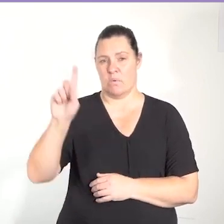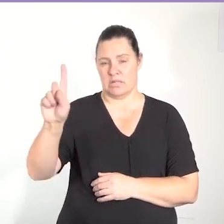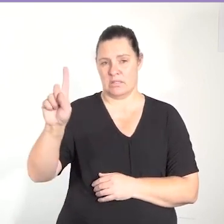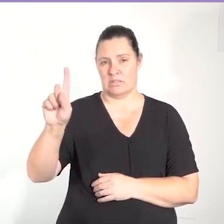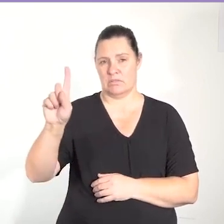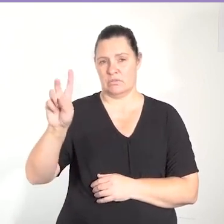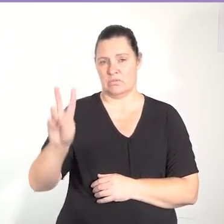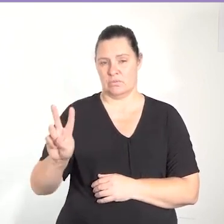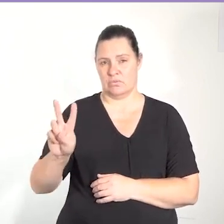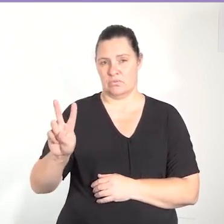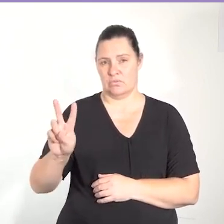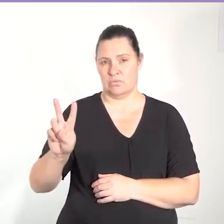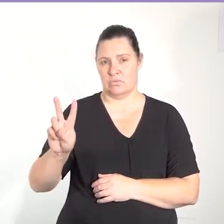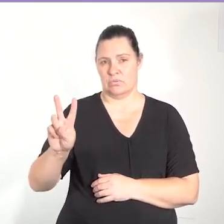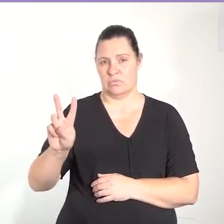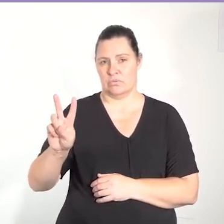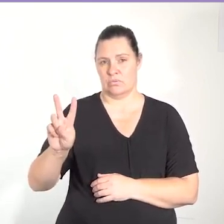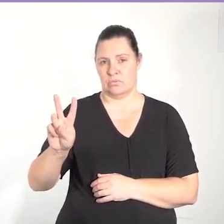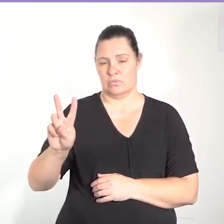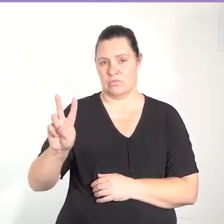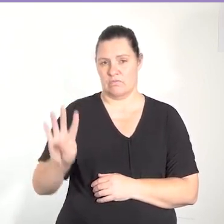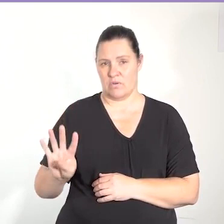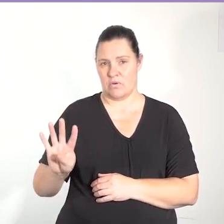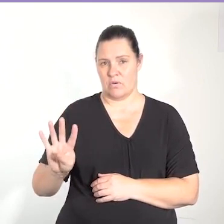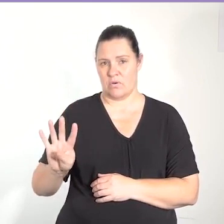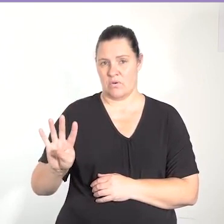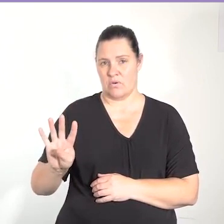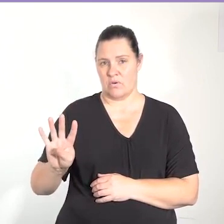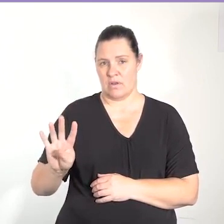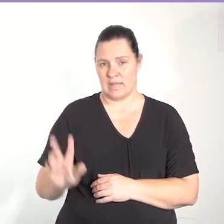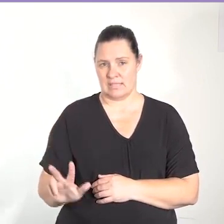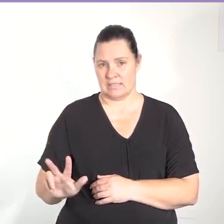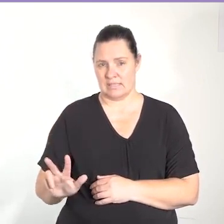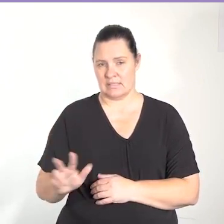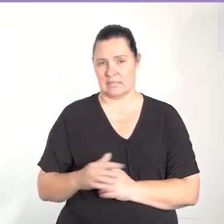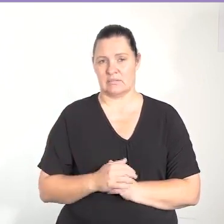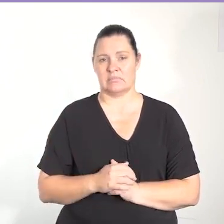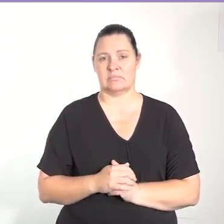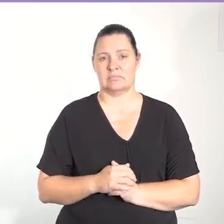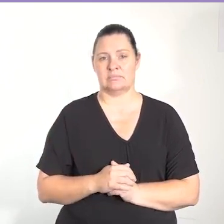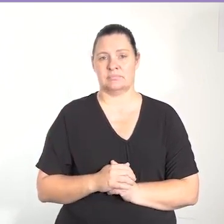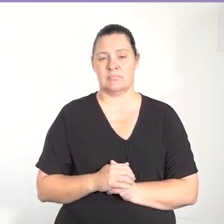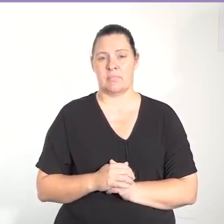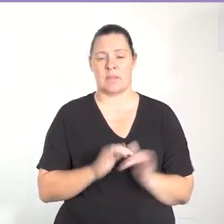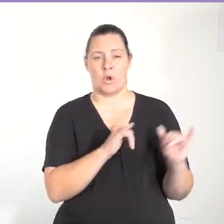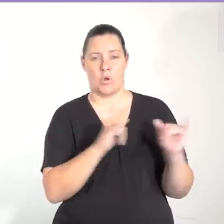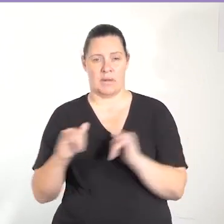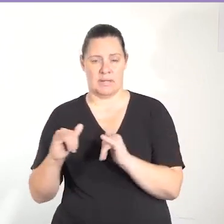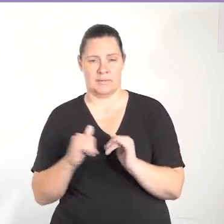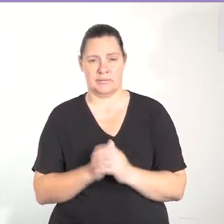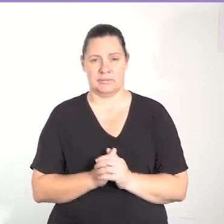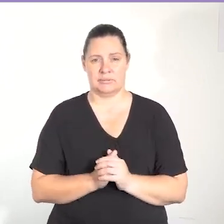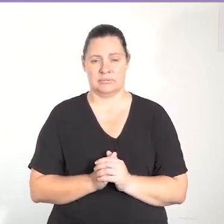which are 1, 2, 4, and 8. We are looking for the common